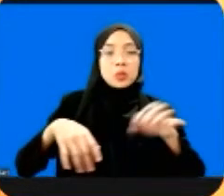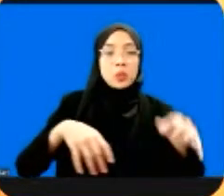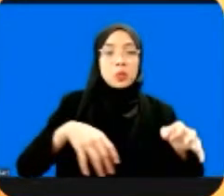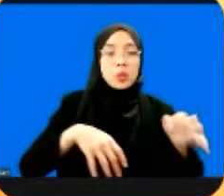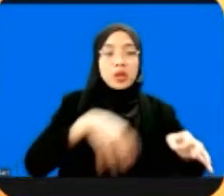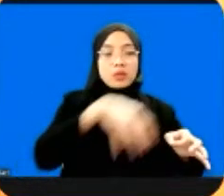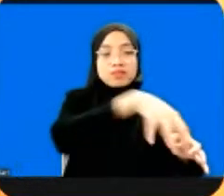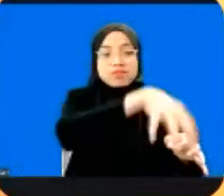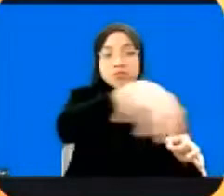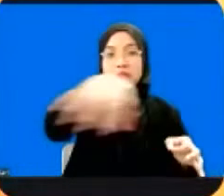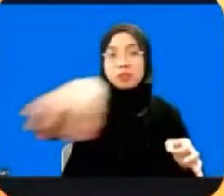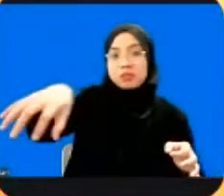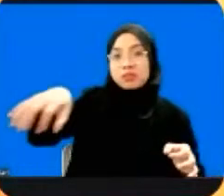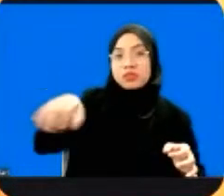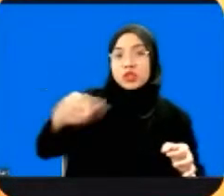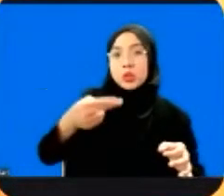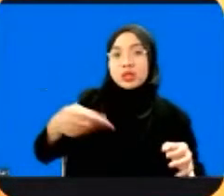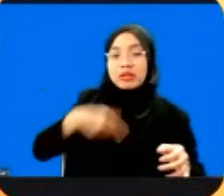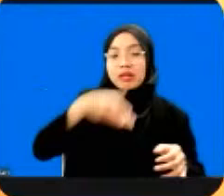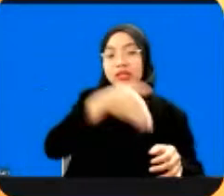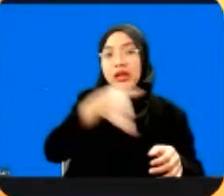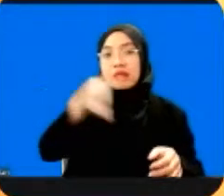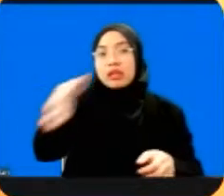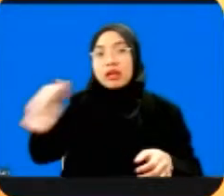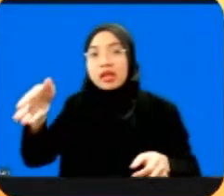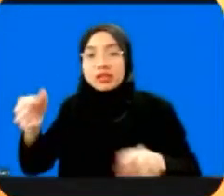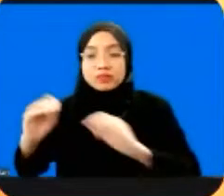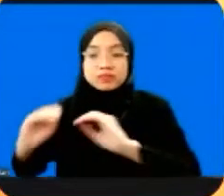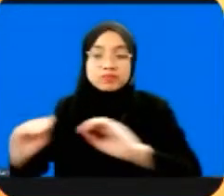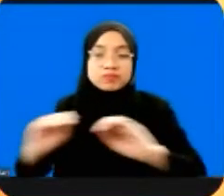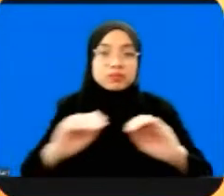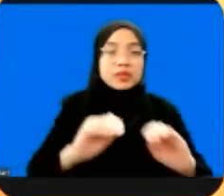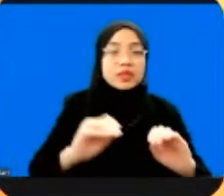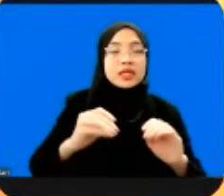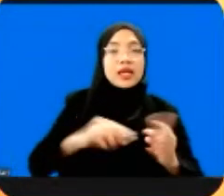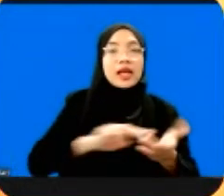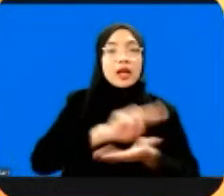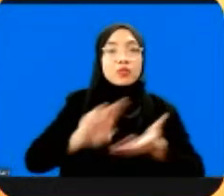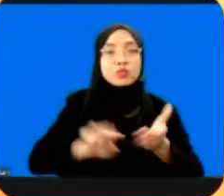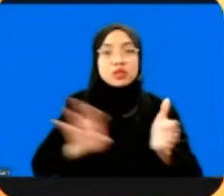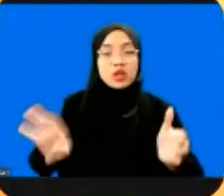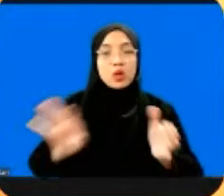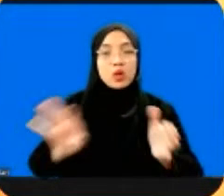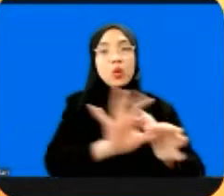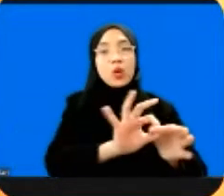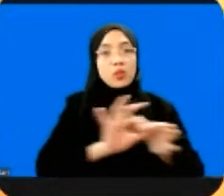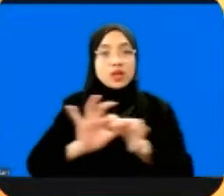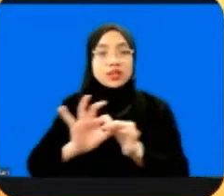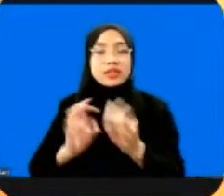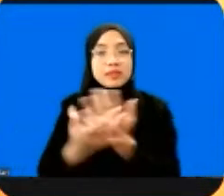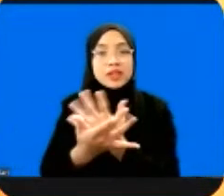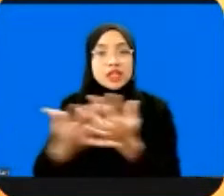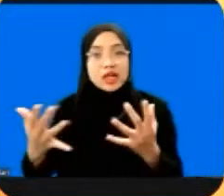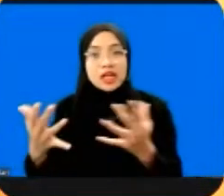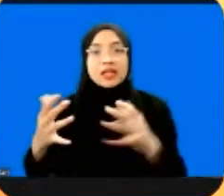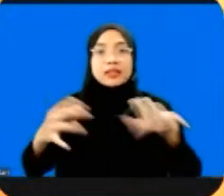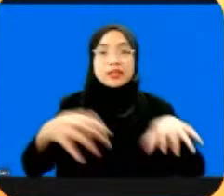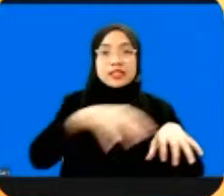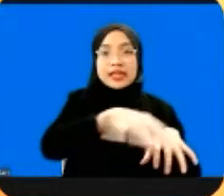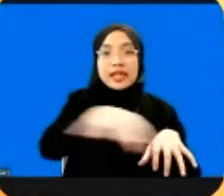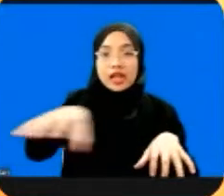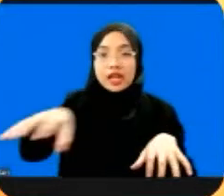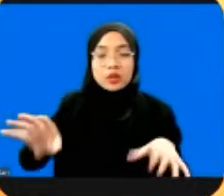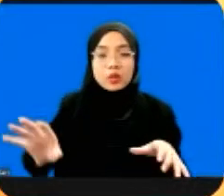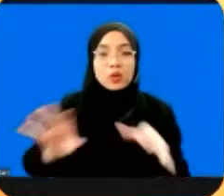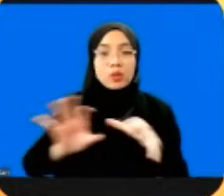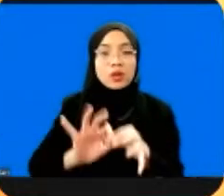collaborate with the local campus and also local communities there. And also after the pandemic decline, we also